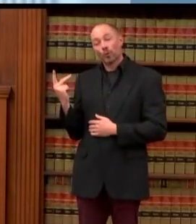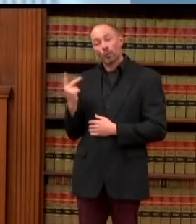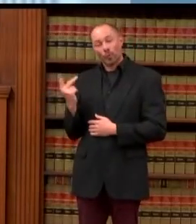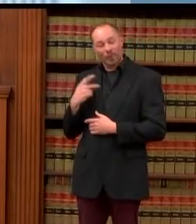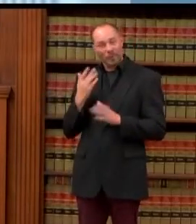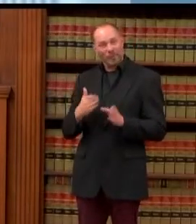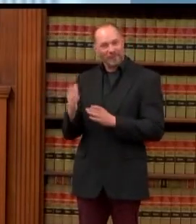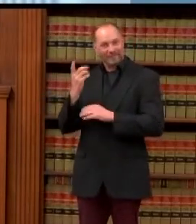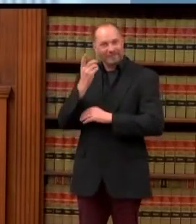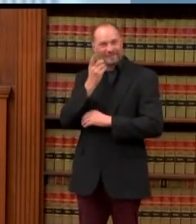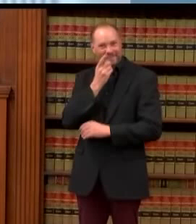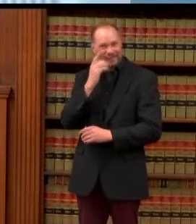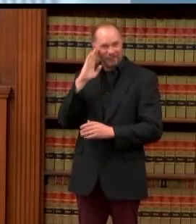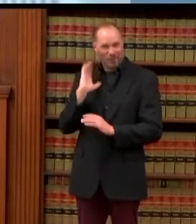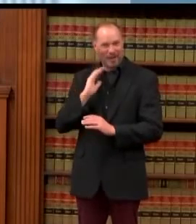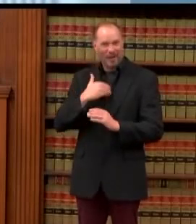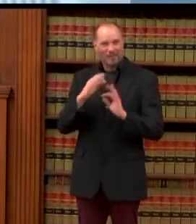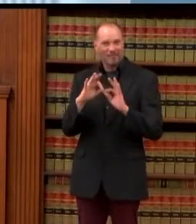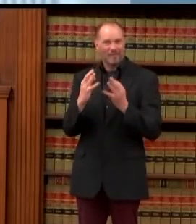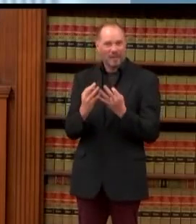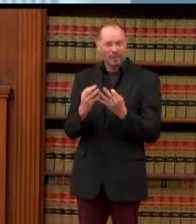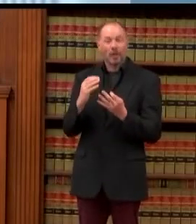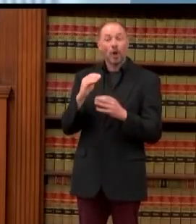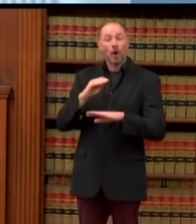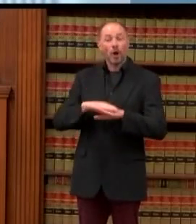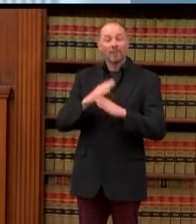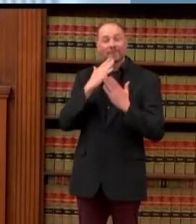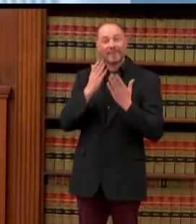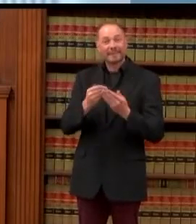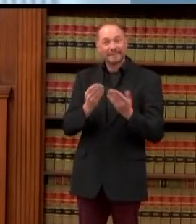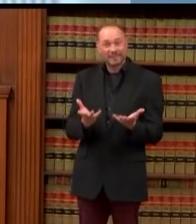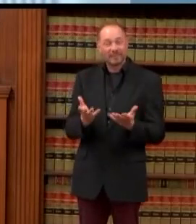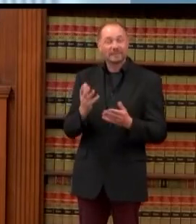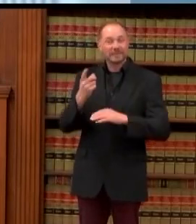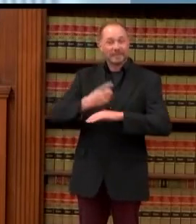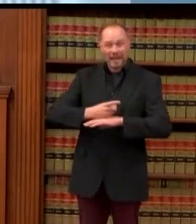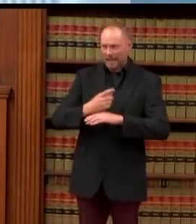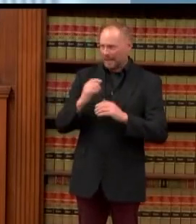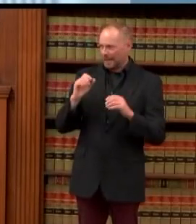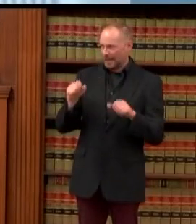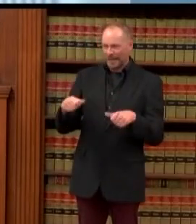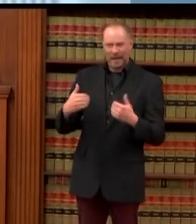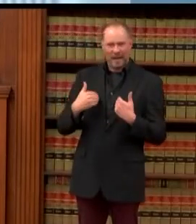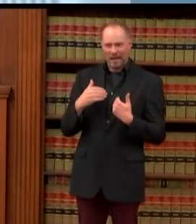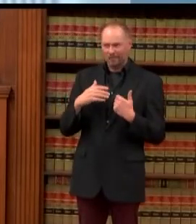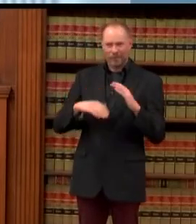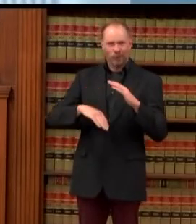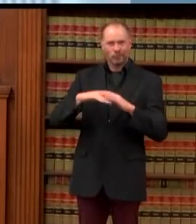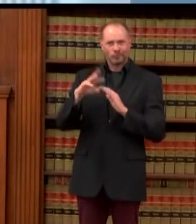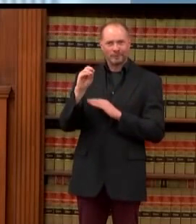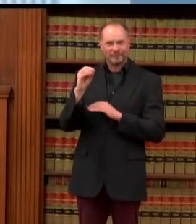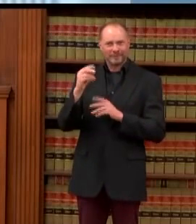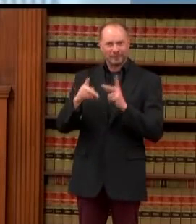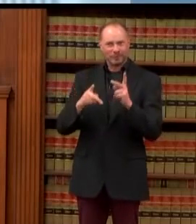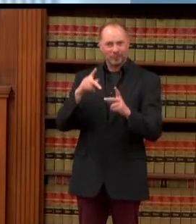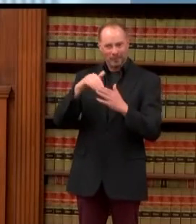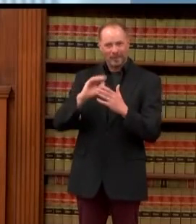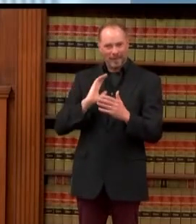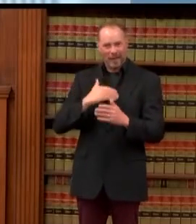dinner for our family. And on Thanksgiving Day, we can have anywhere from 40 to 60 people in our